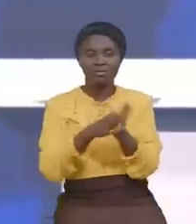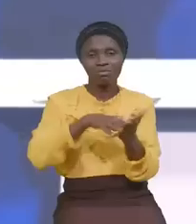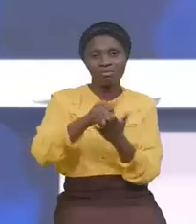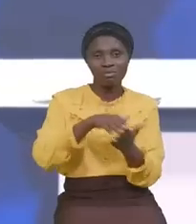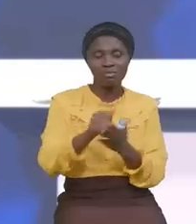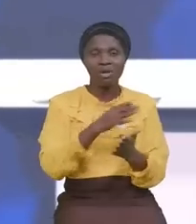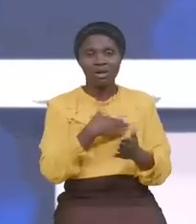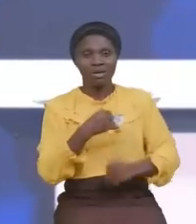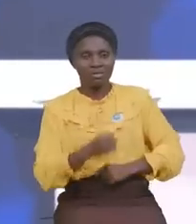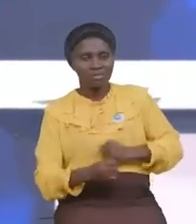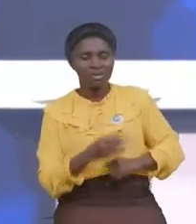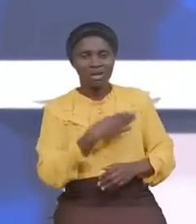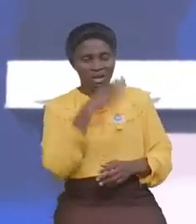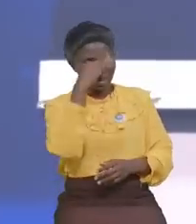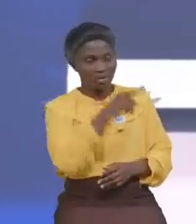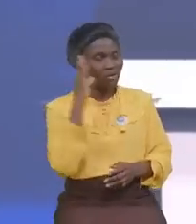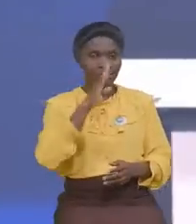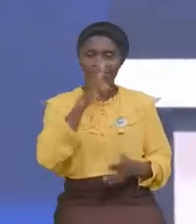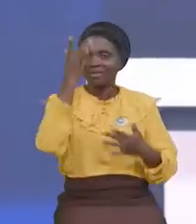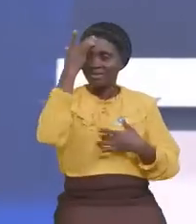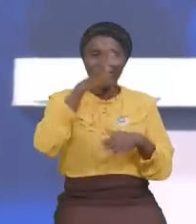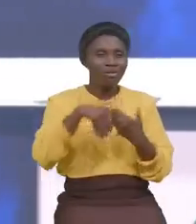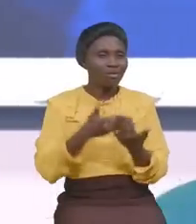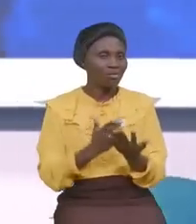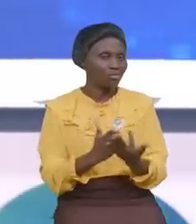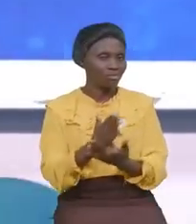suffering, and he will be sick all through his life.